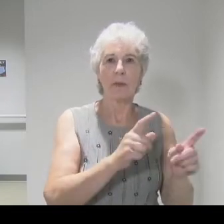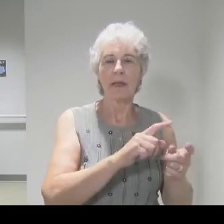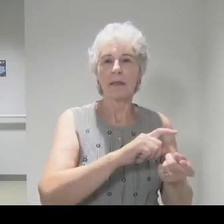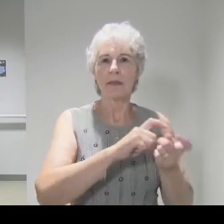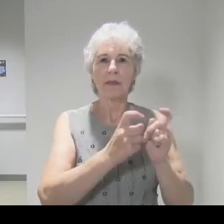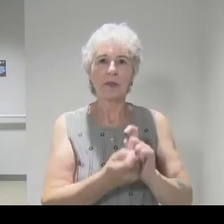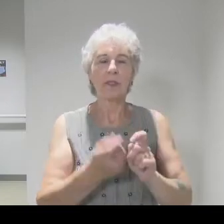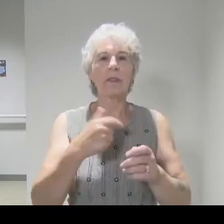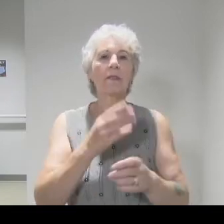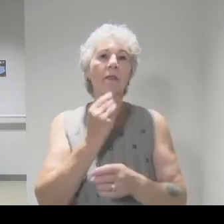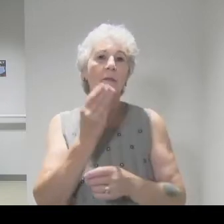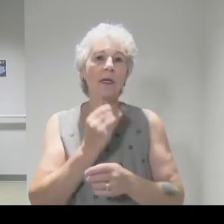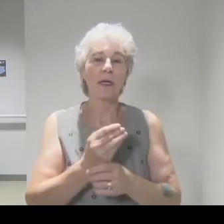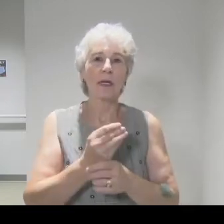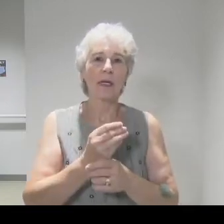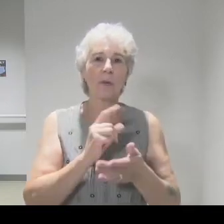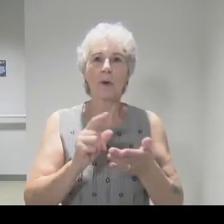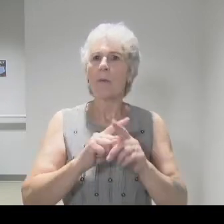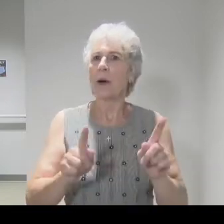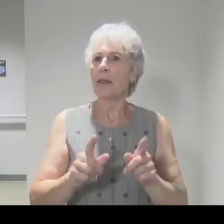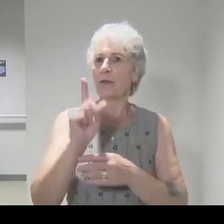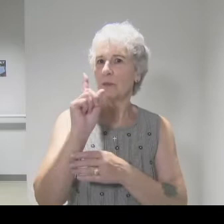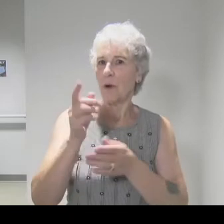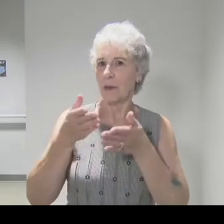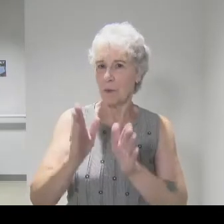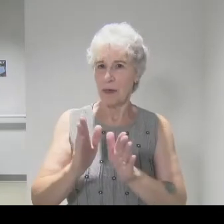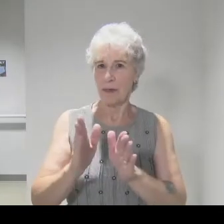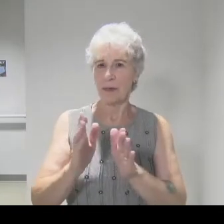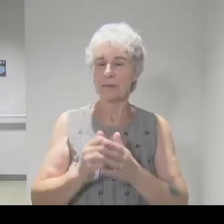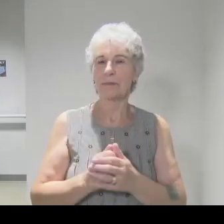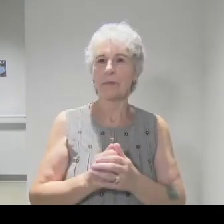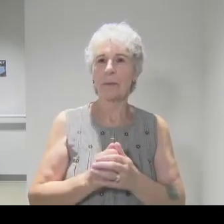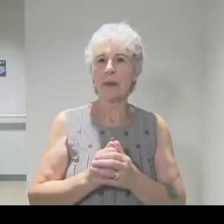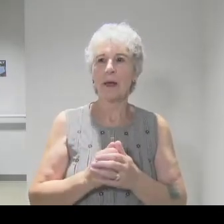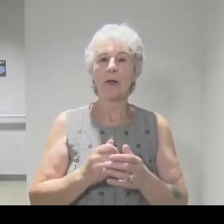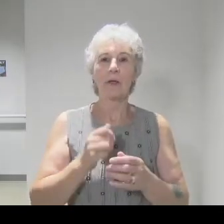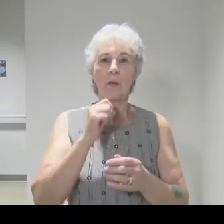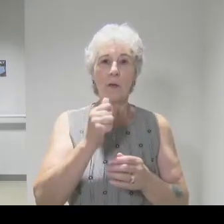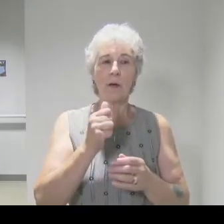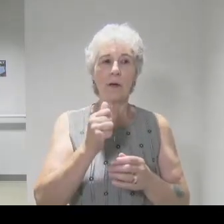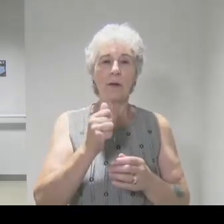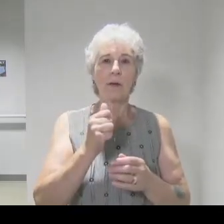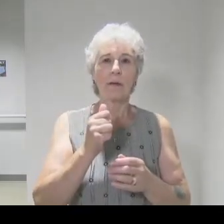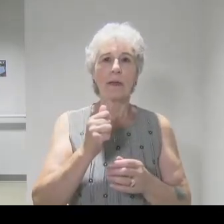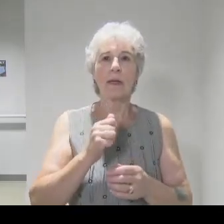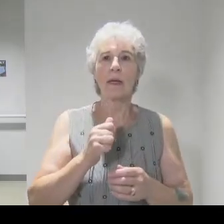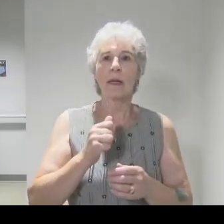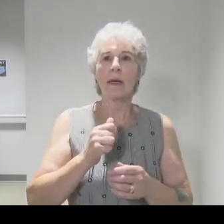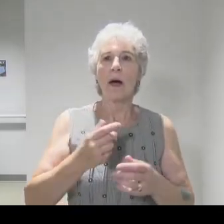Hebrew scriptures which indicate that there was a way that your unwilling service can become willing.